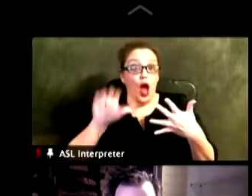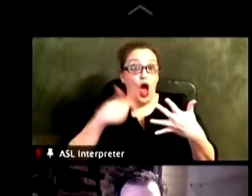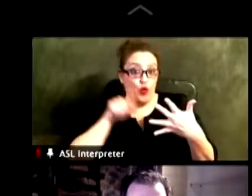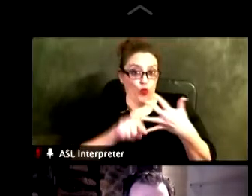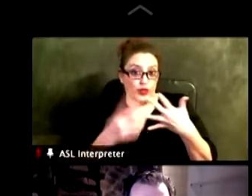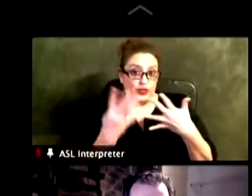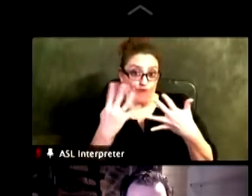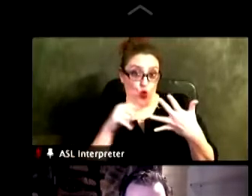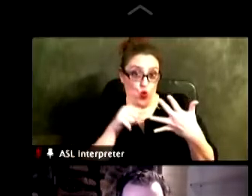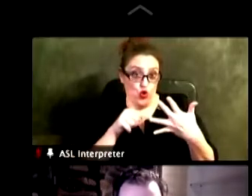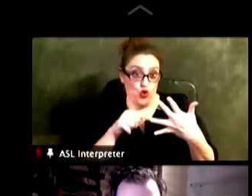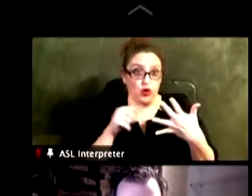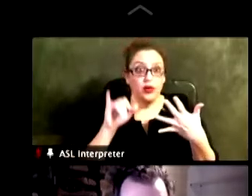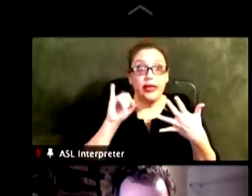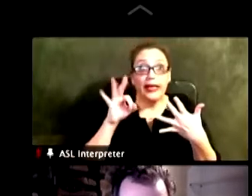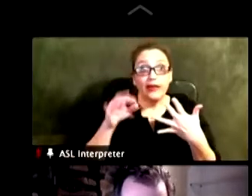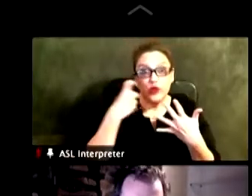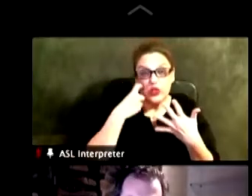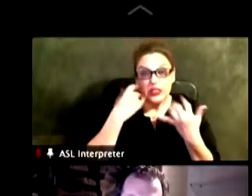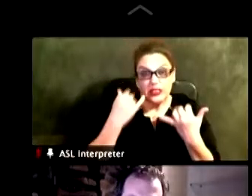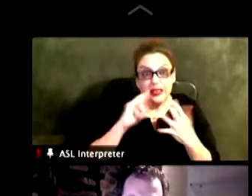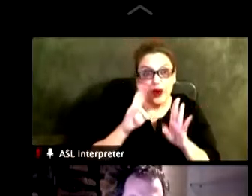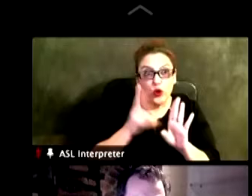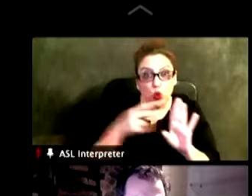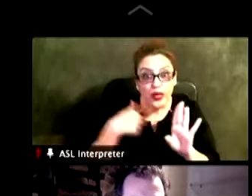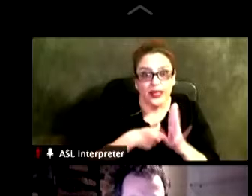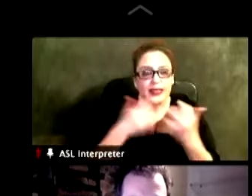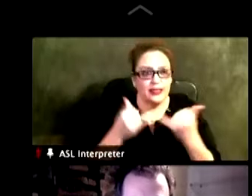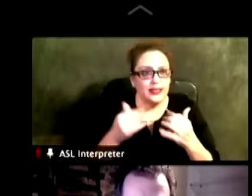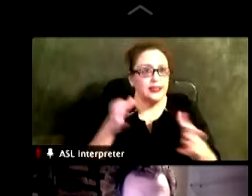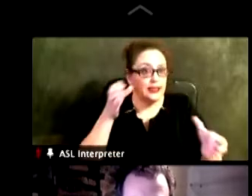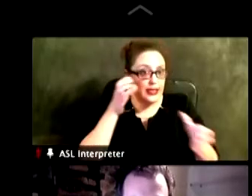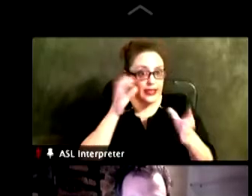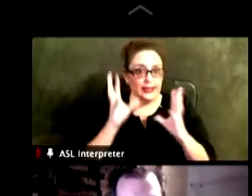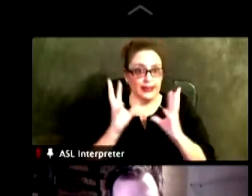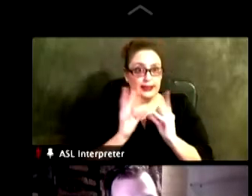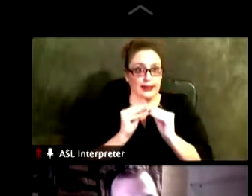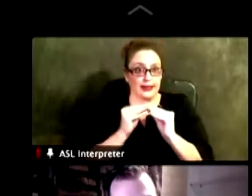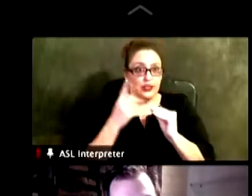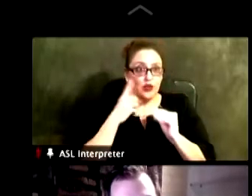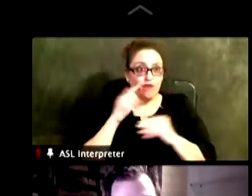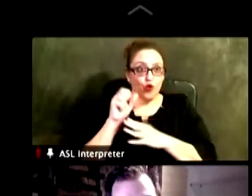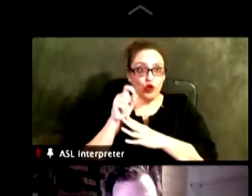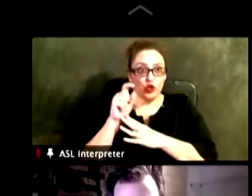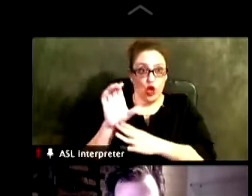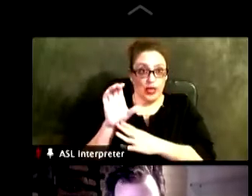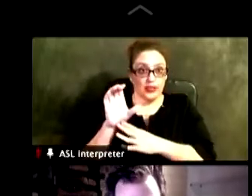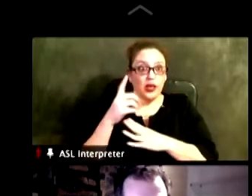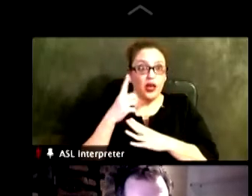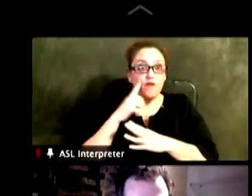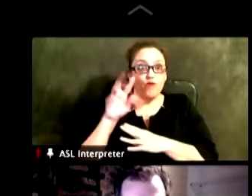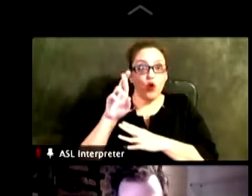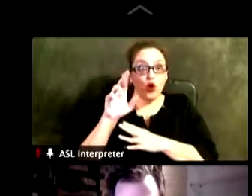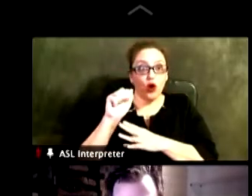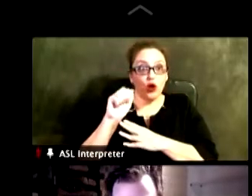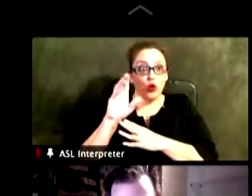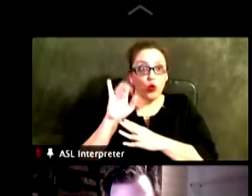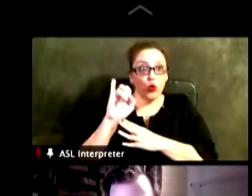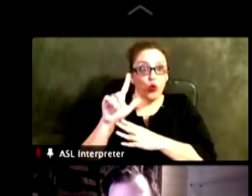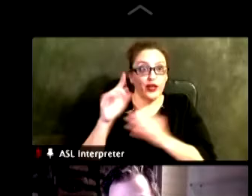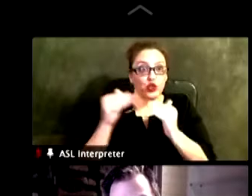Once again, if you're just joining us, this is a listening session for the community of Salt Lake City for the Racial Equity in Policing Commission. I'm Larry